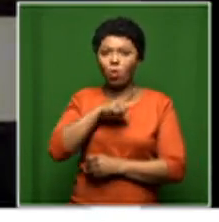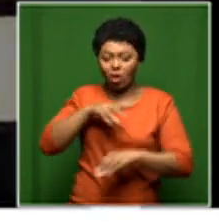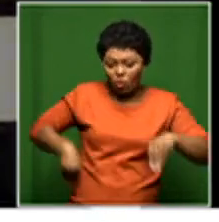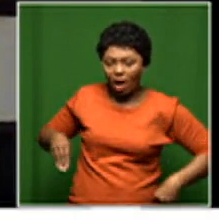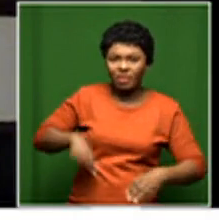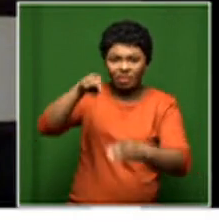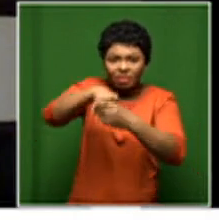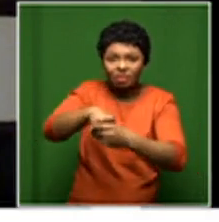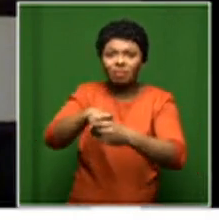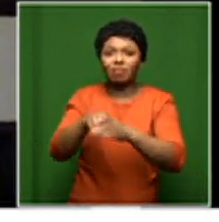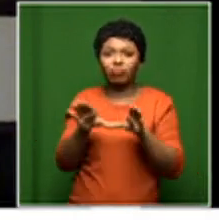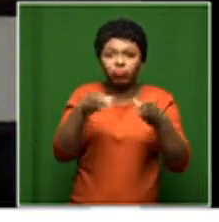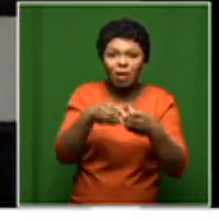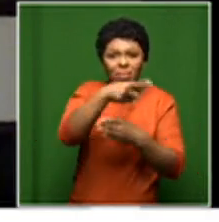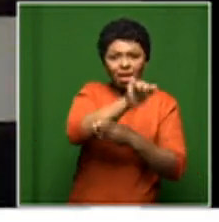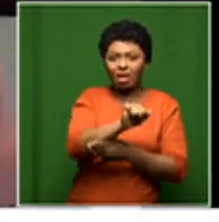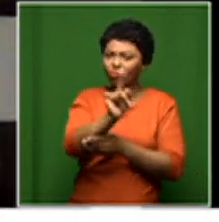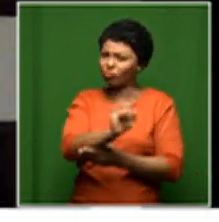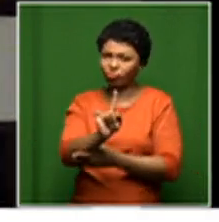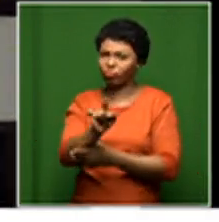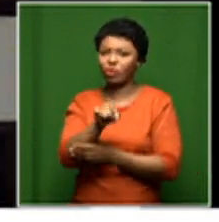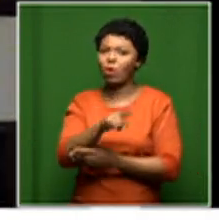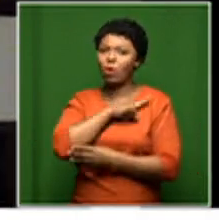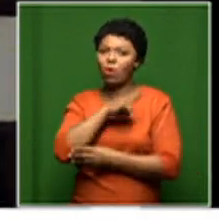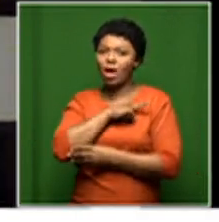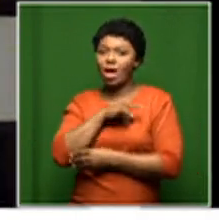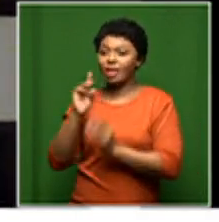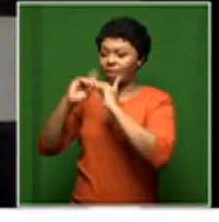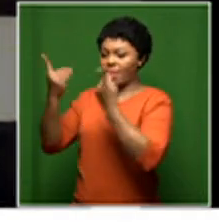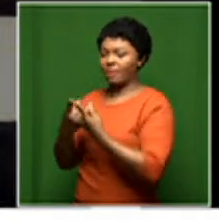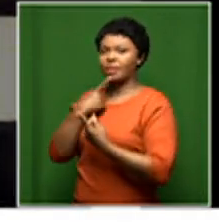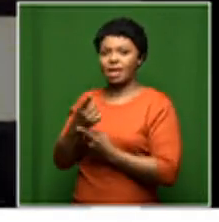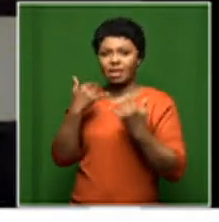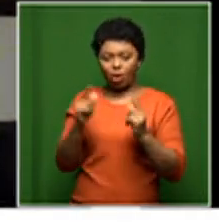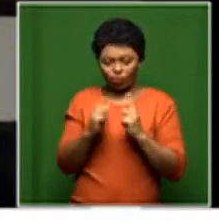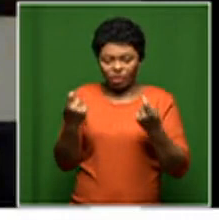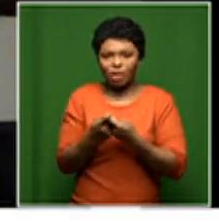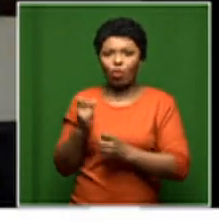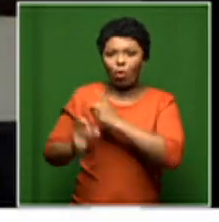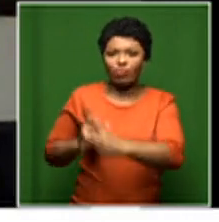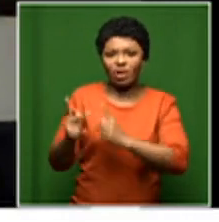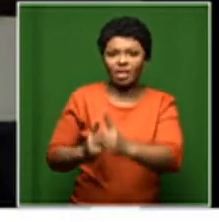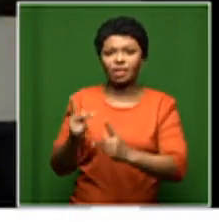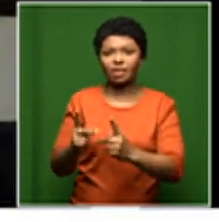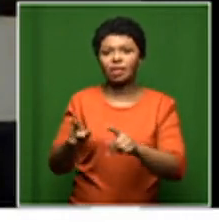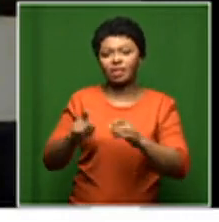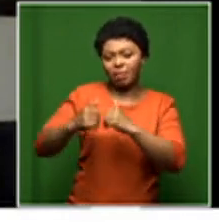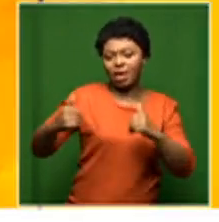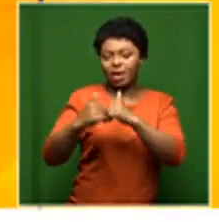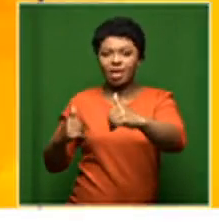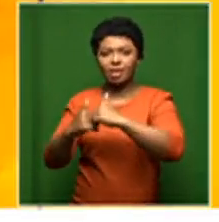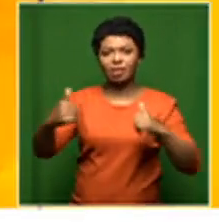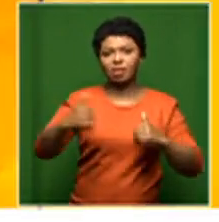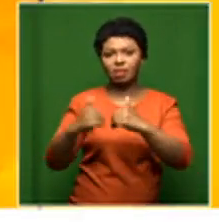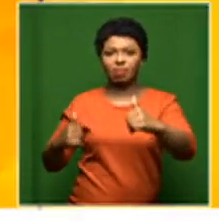corruption within the coalition and the PA is implicated. Within our department, we can say we're running a clean operation and it's separate from those other operations. Yeah, okay,